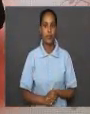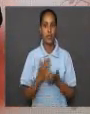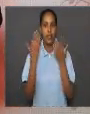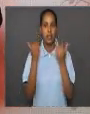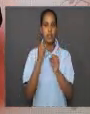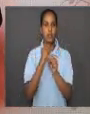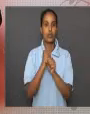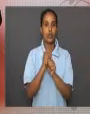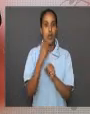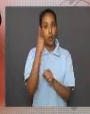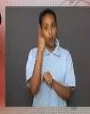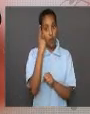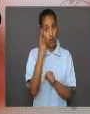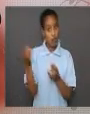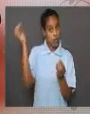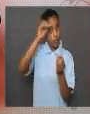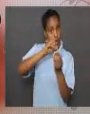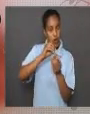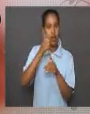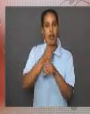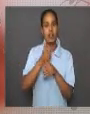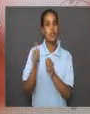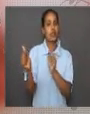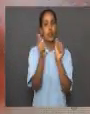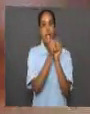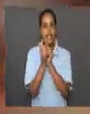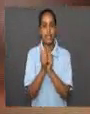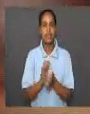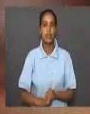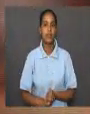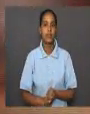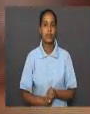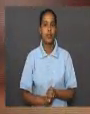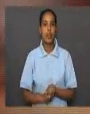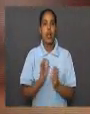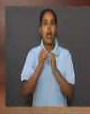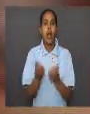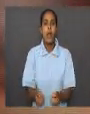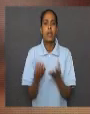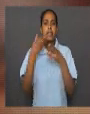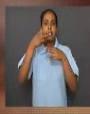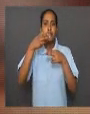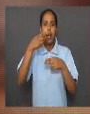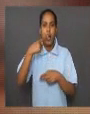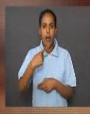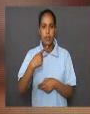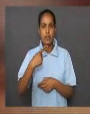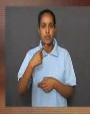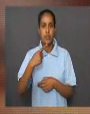Let us do one more activity together. How many grams